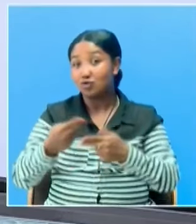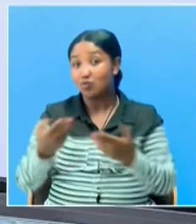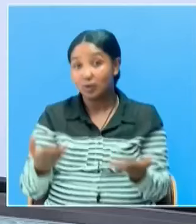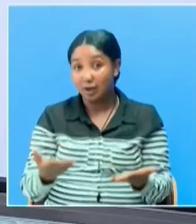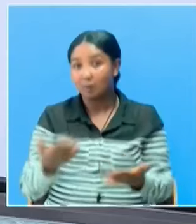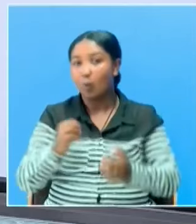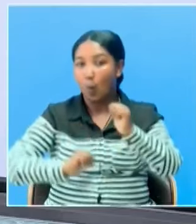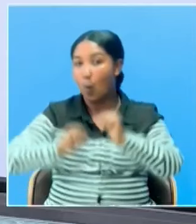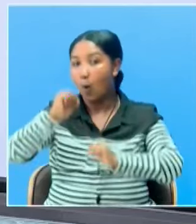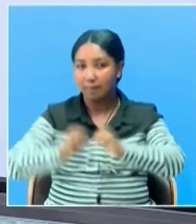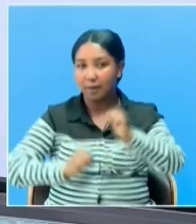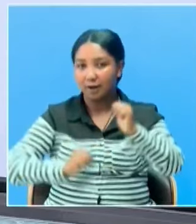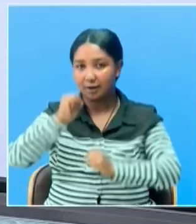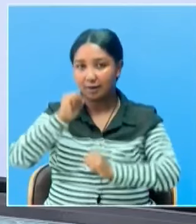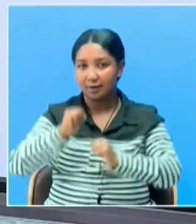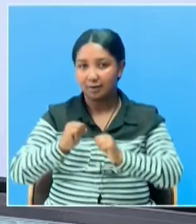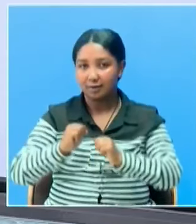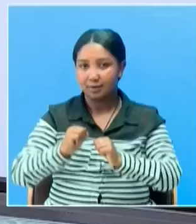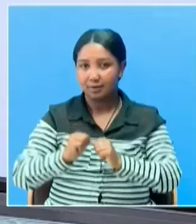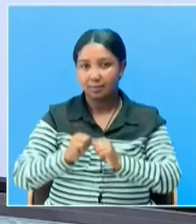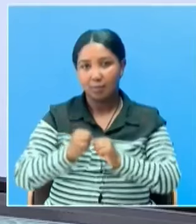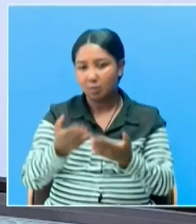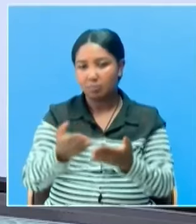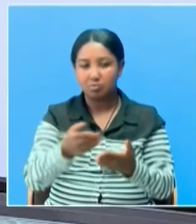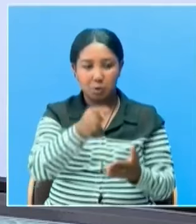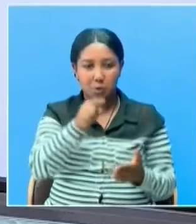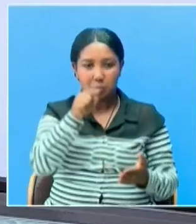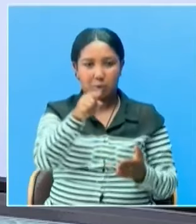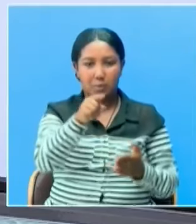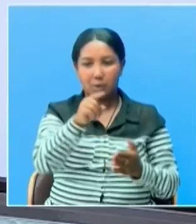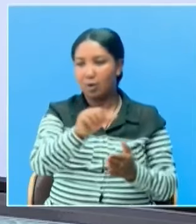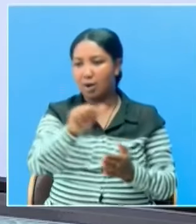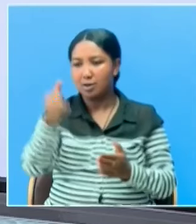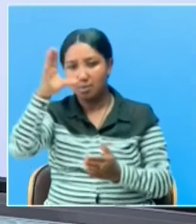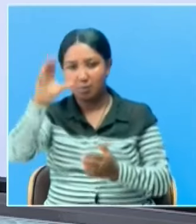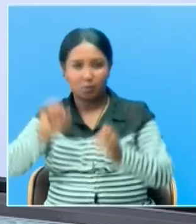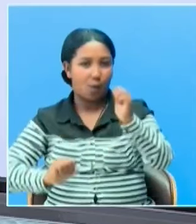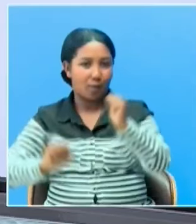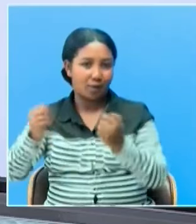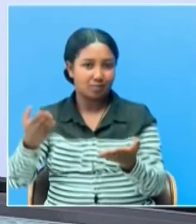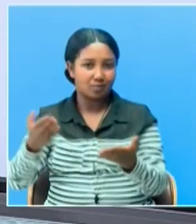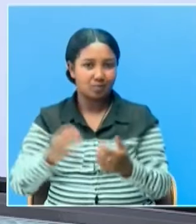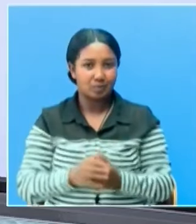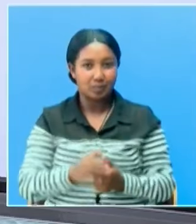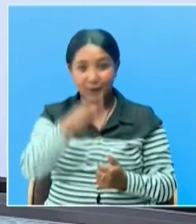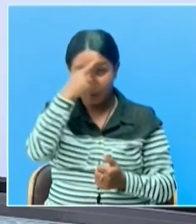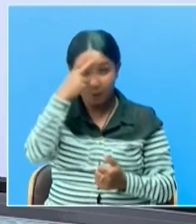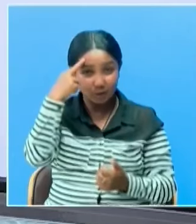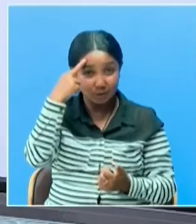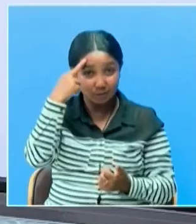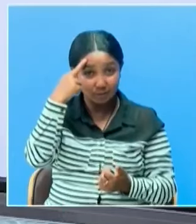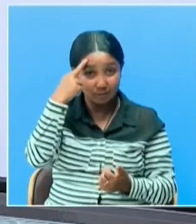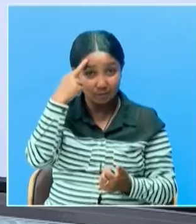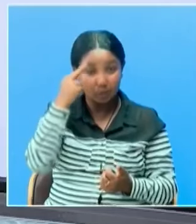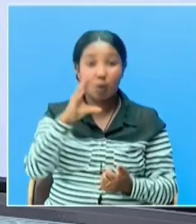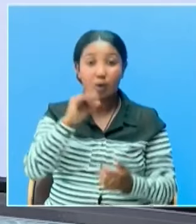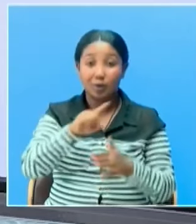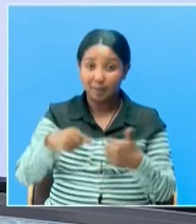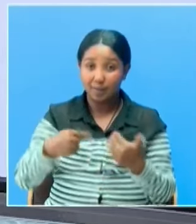are comparing two. And also you can compare yourself with another person because we're talking